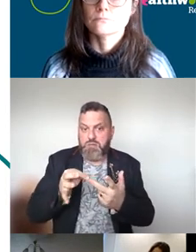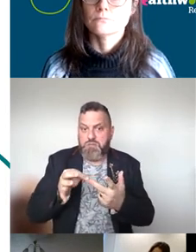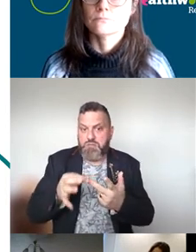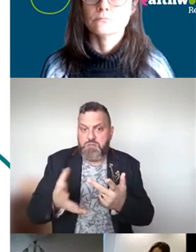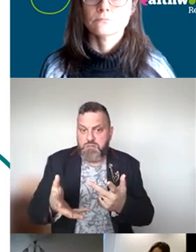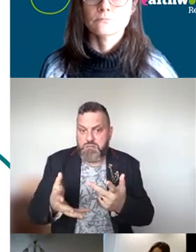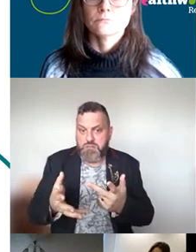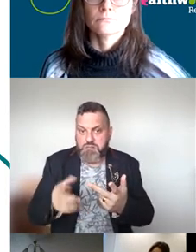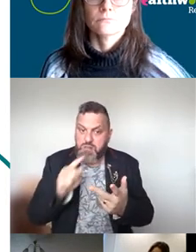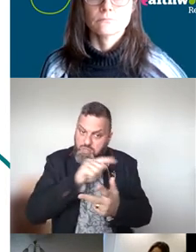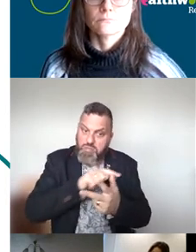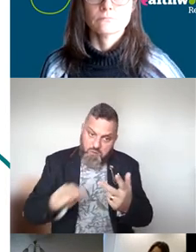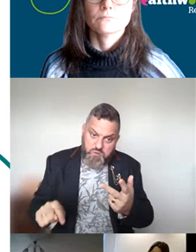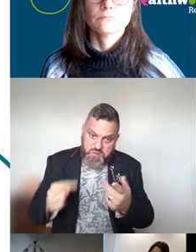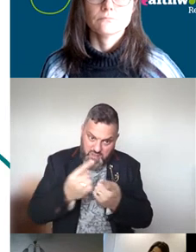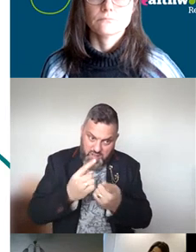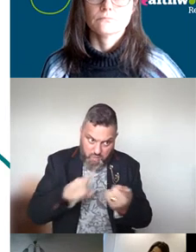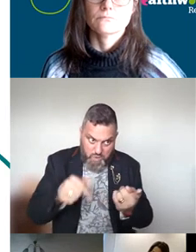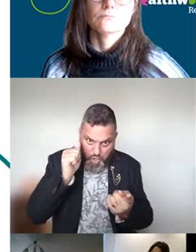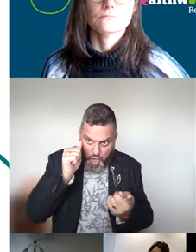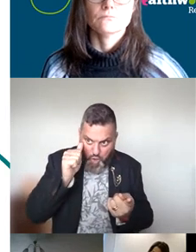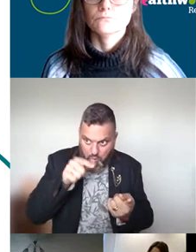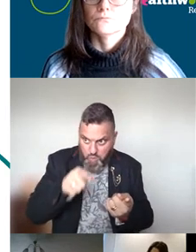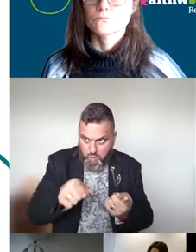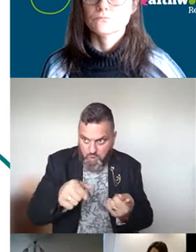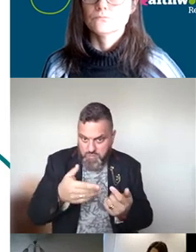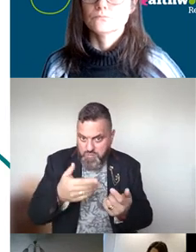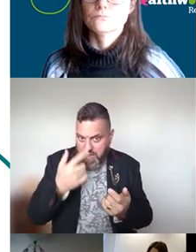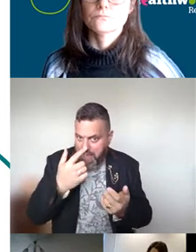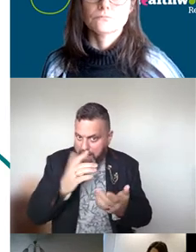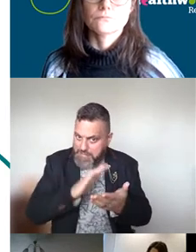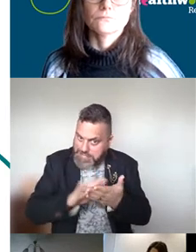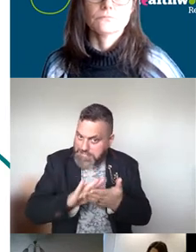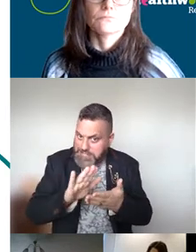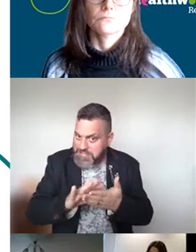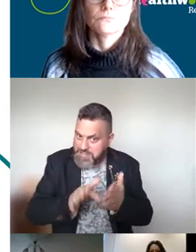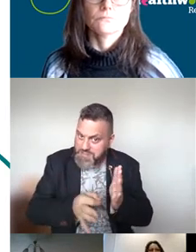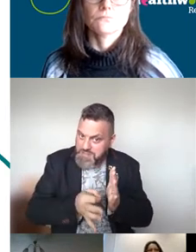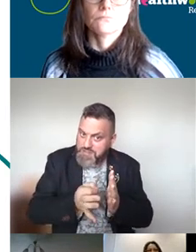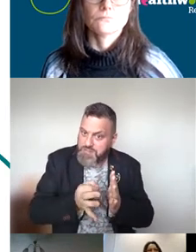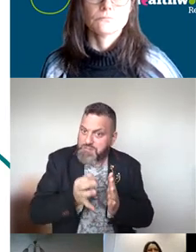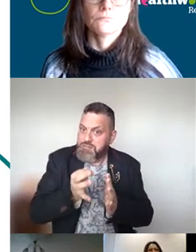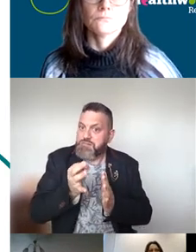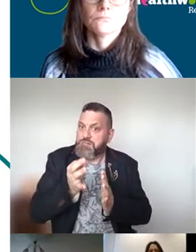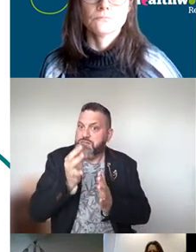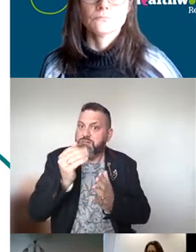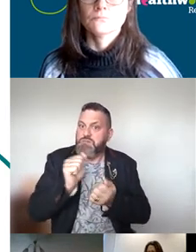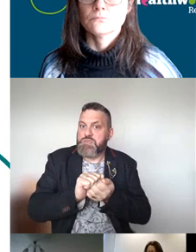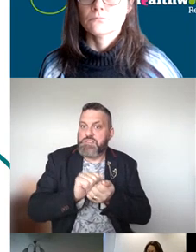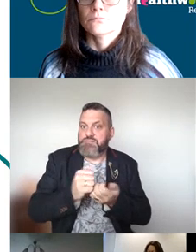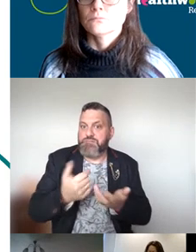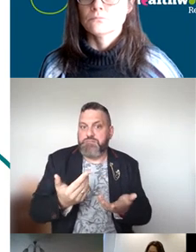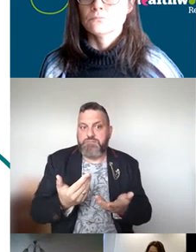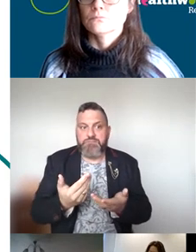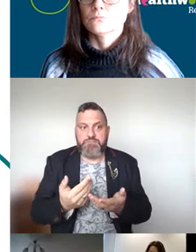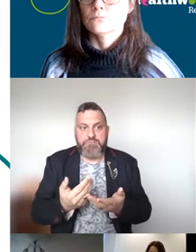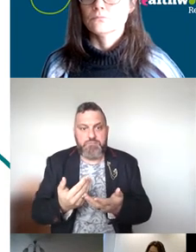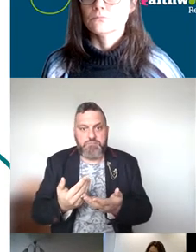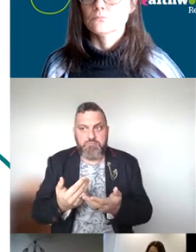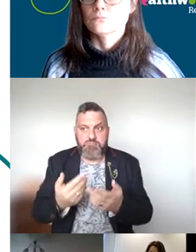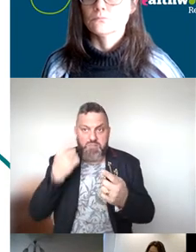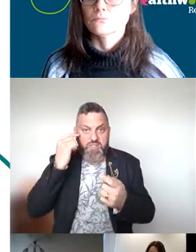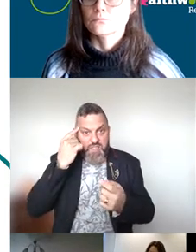circumstances, those are things that we know that there is more that we could do on if we work better together, to thinking about people's